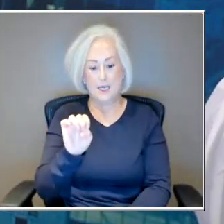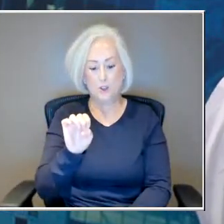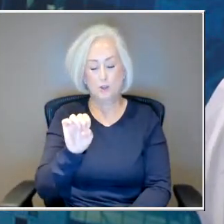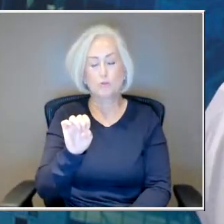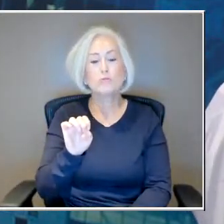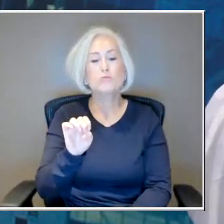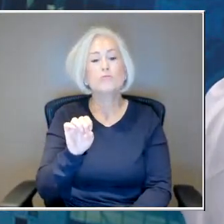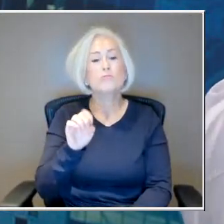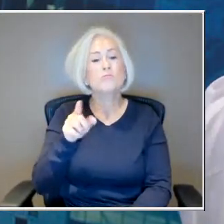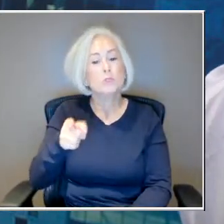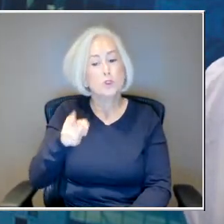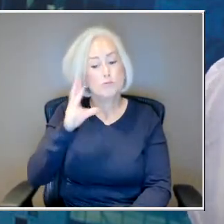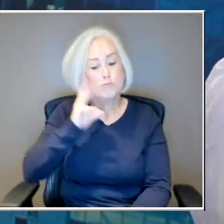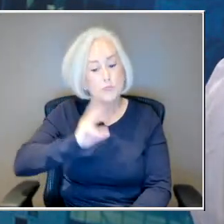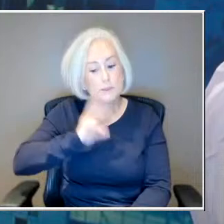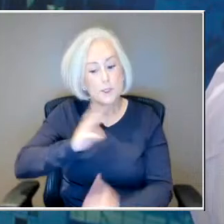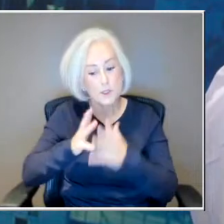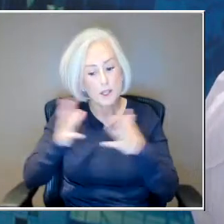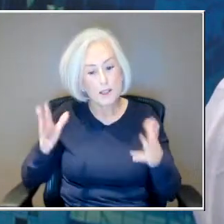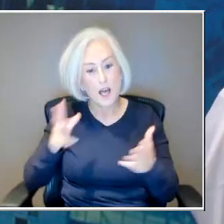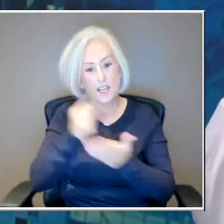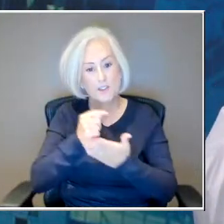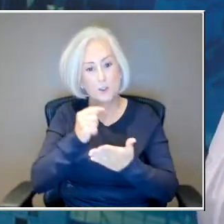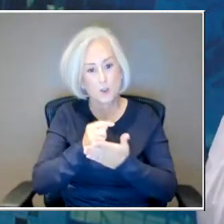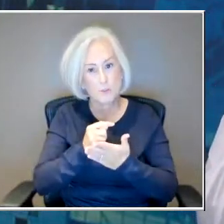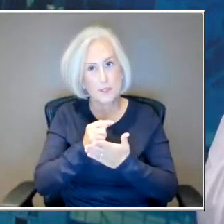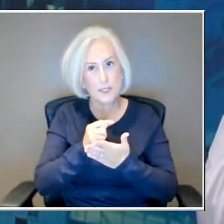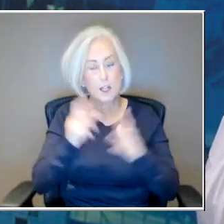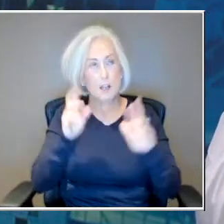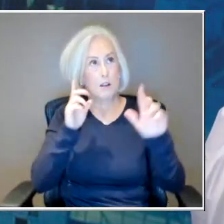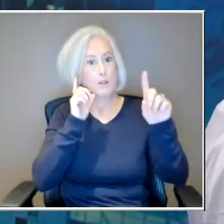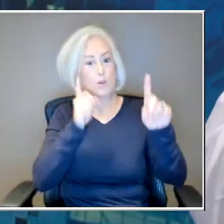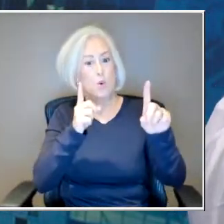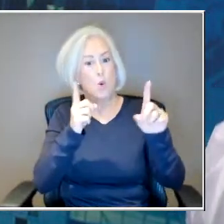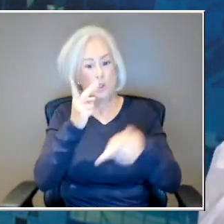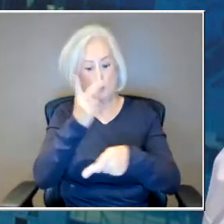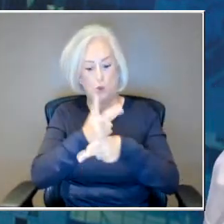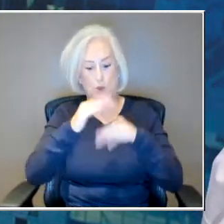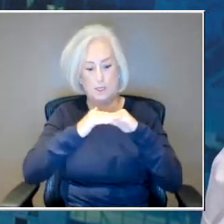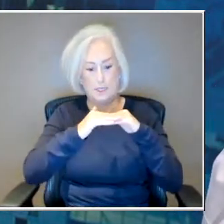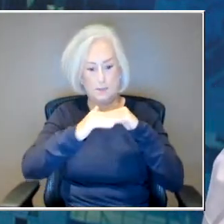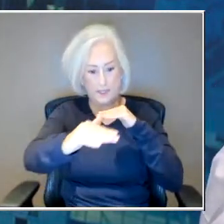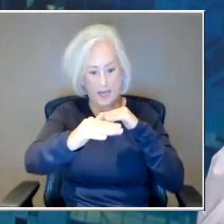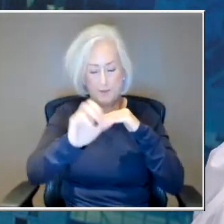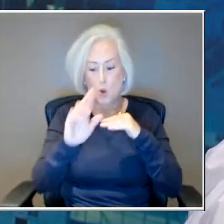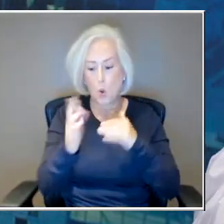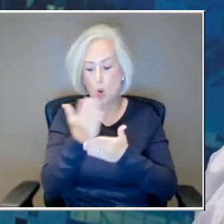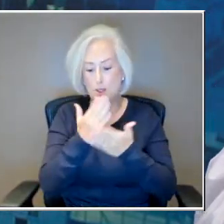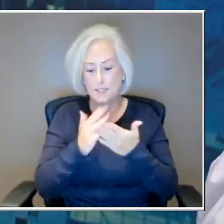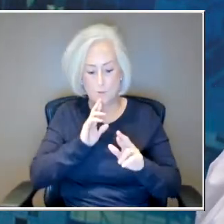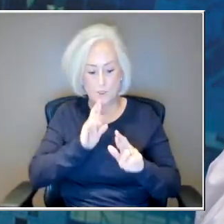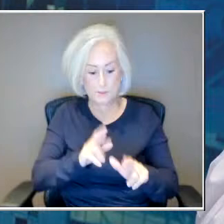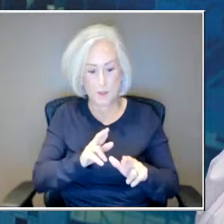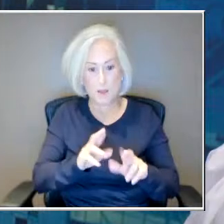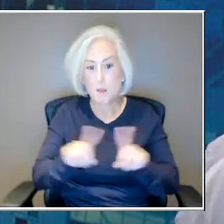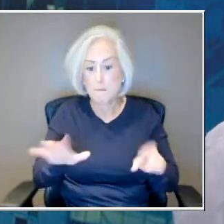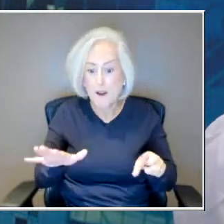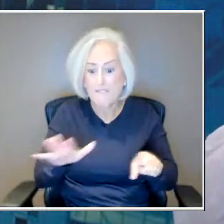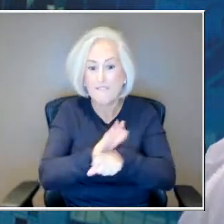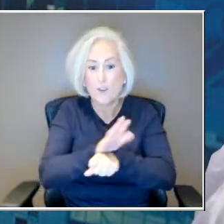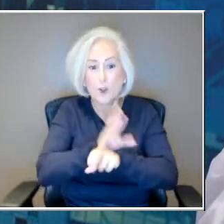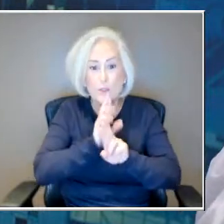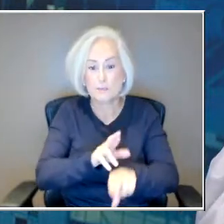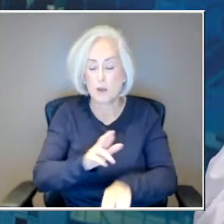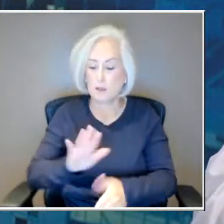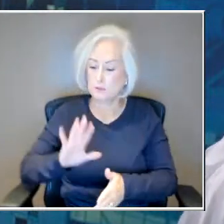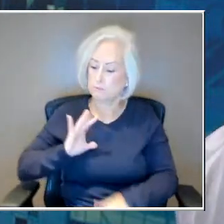stage, you're lucky if you keep the disease stable or have some response. To get complete response, that's really impressive. So what